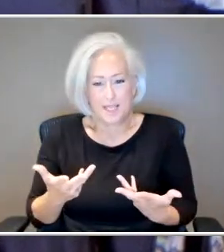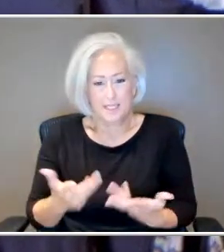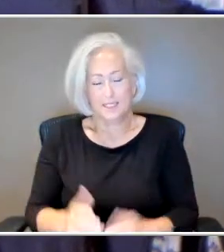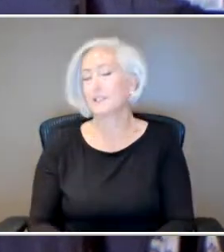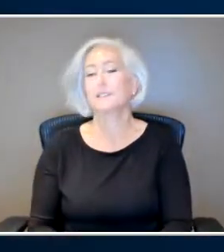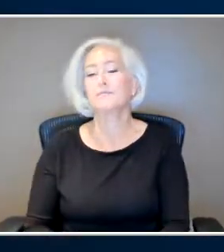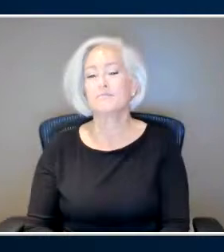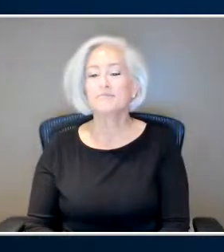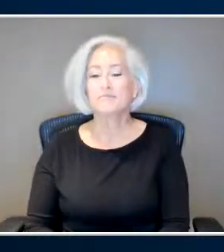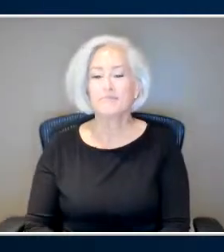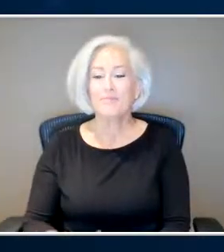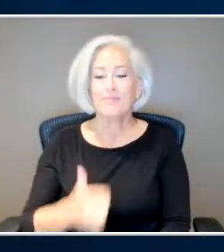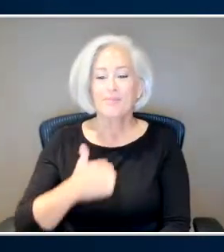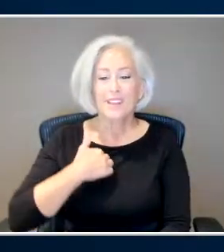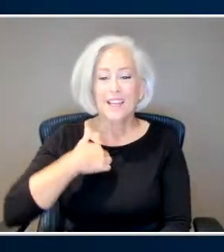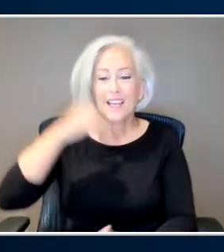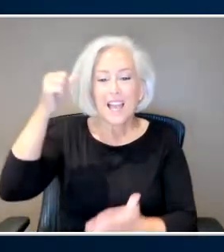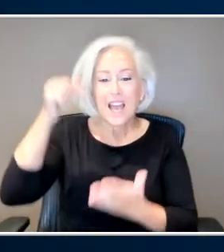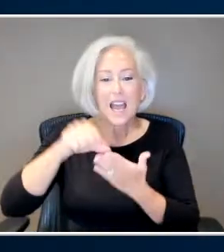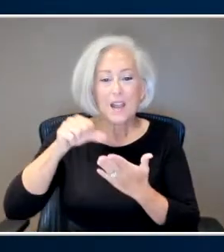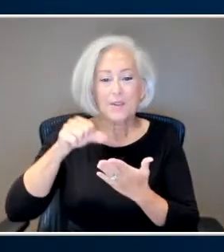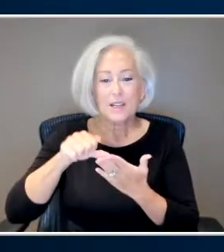Well, I remember that he,